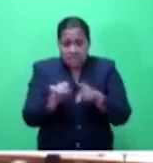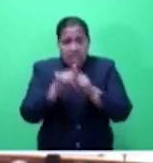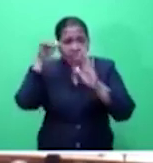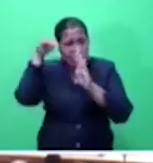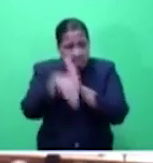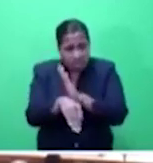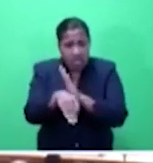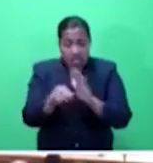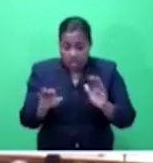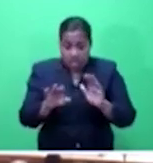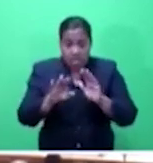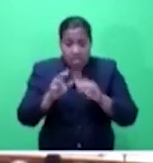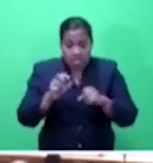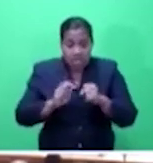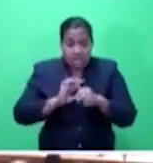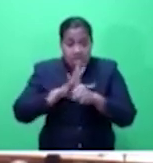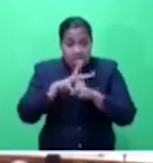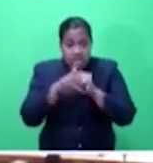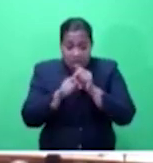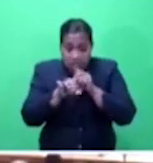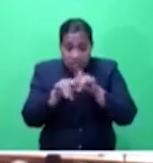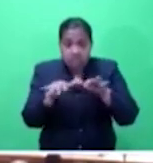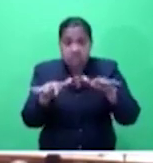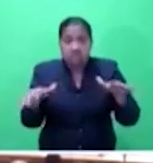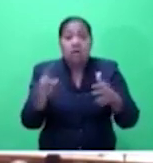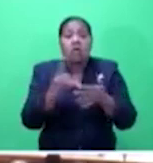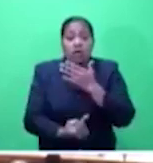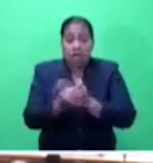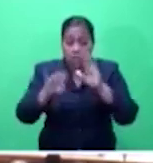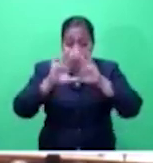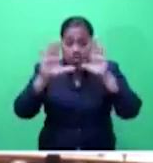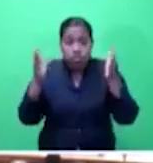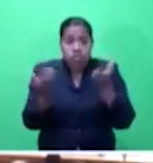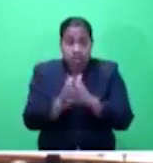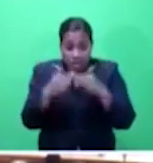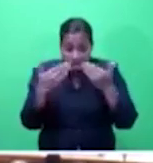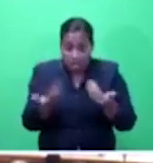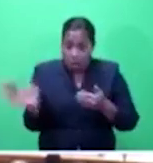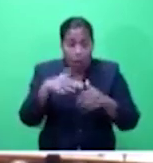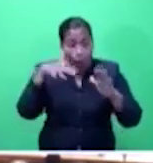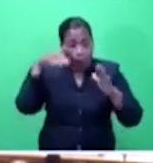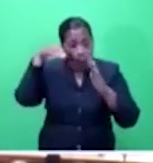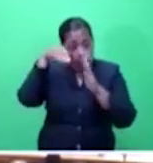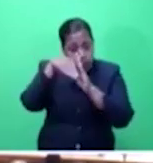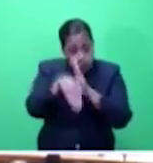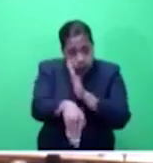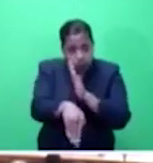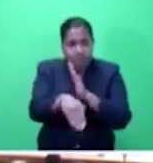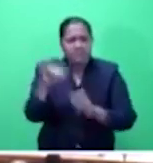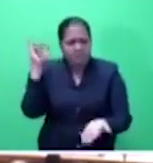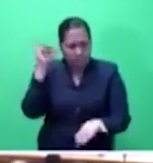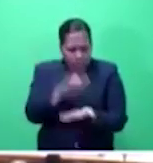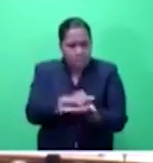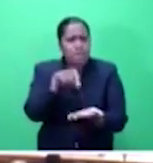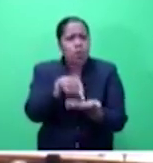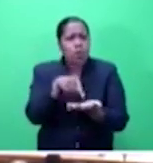literally. No one is going anywhere. Planes are empty, sitting idle. Airports are deserted. Once